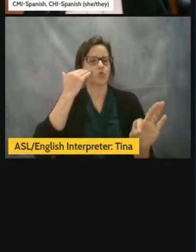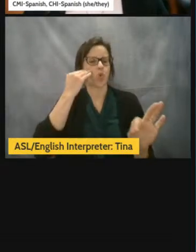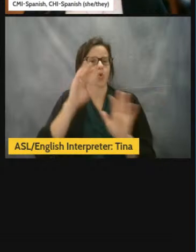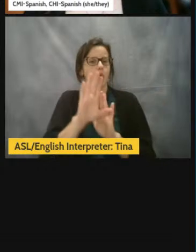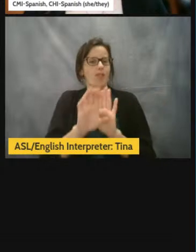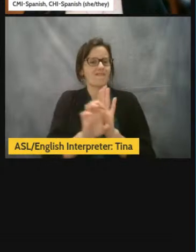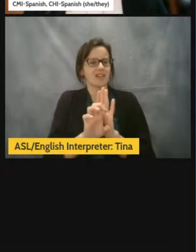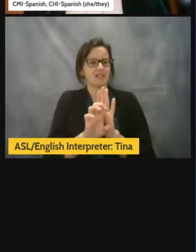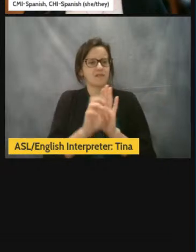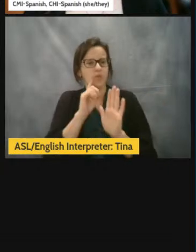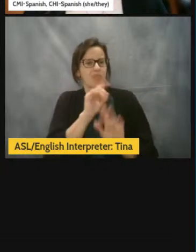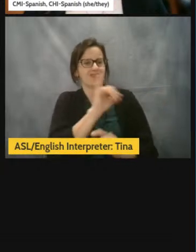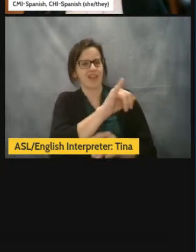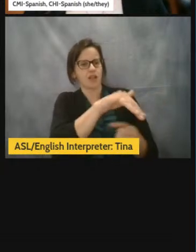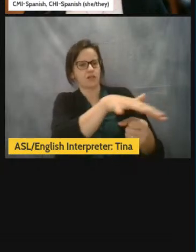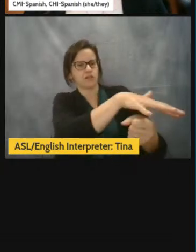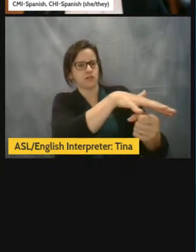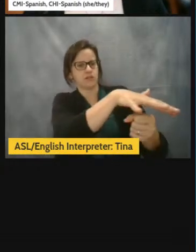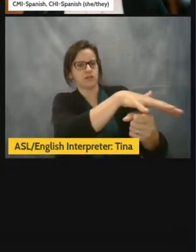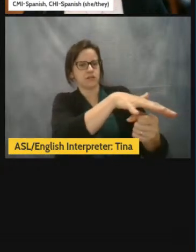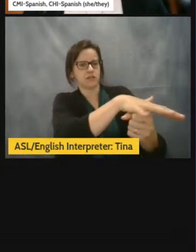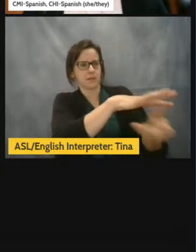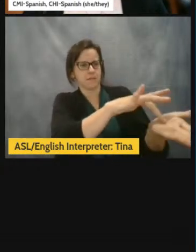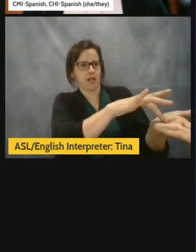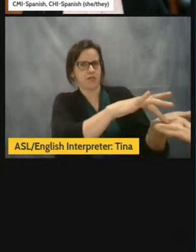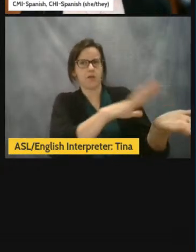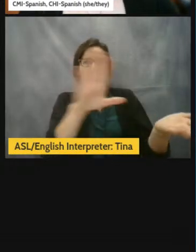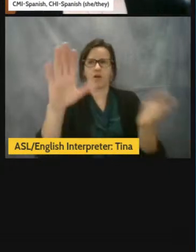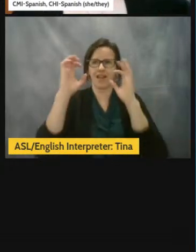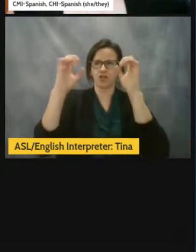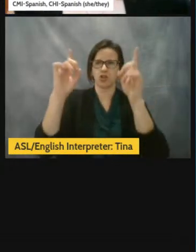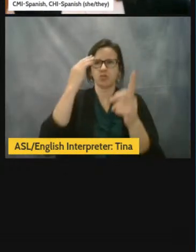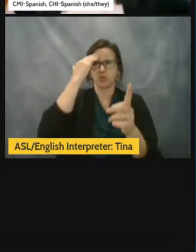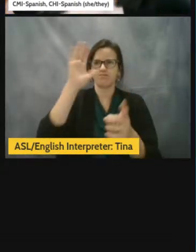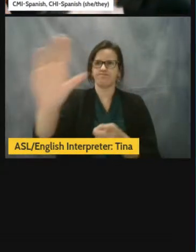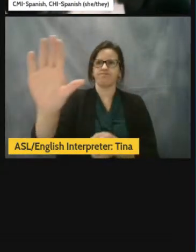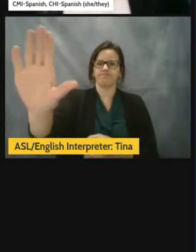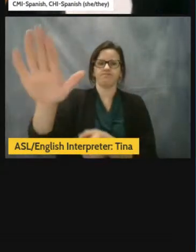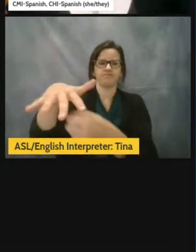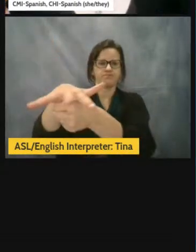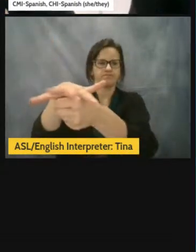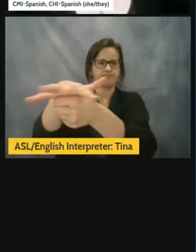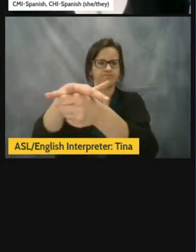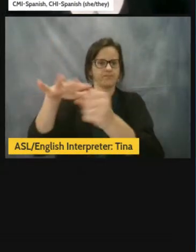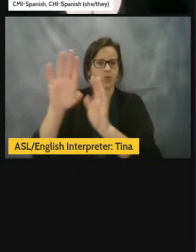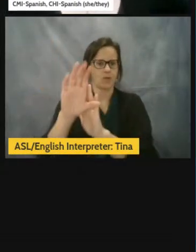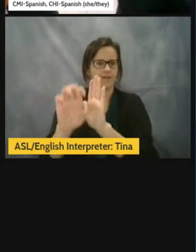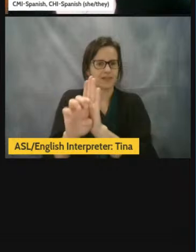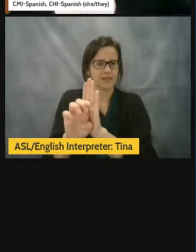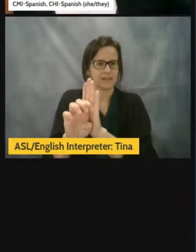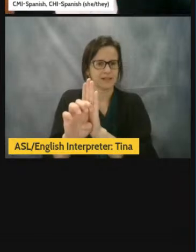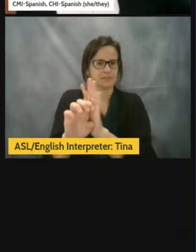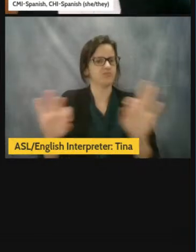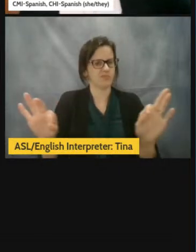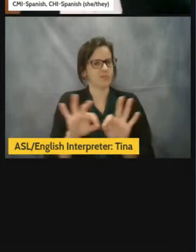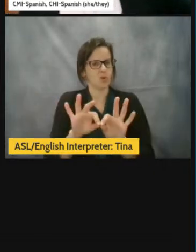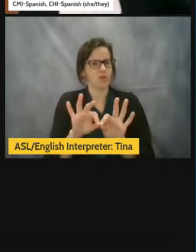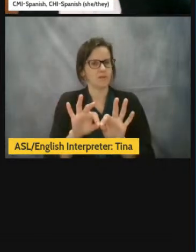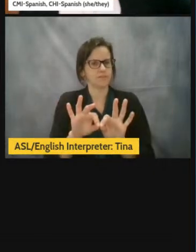is really important in determining, okay, well, if I'm interpreting for someone